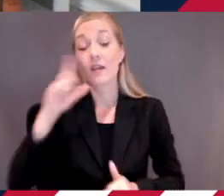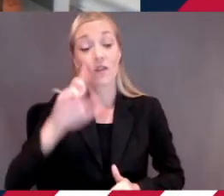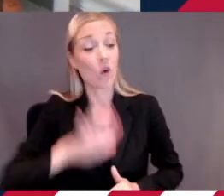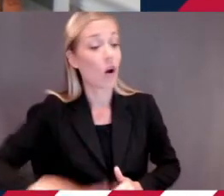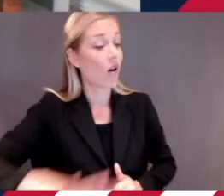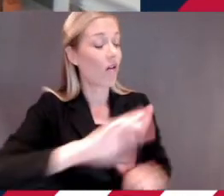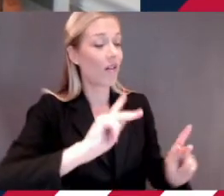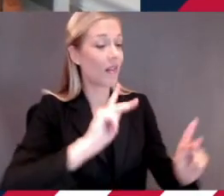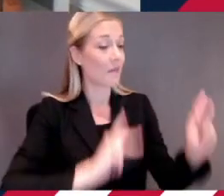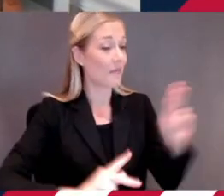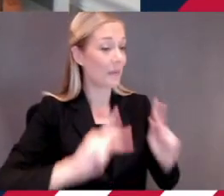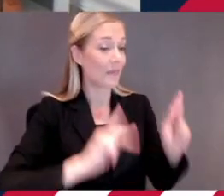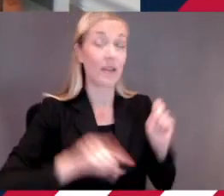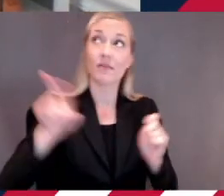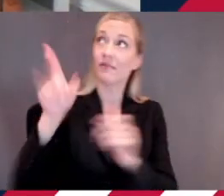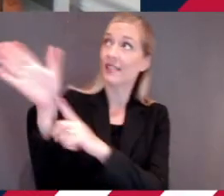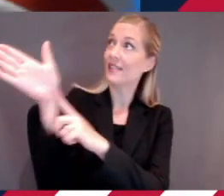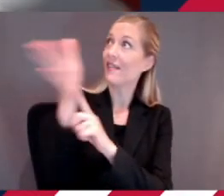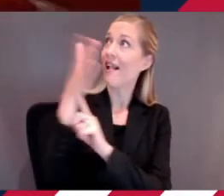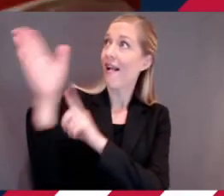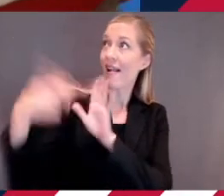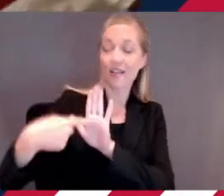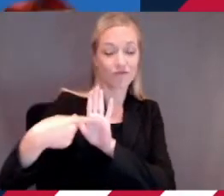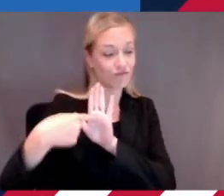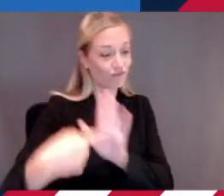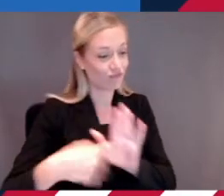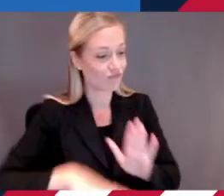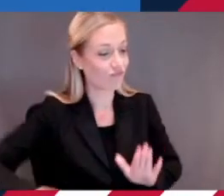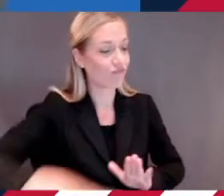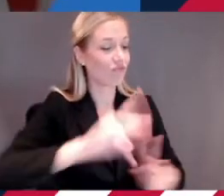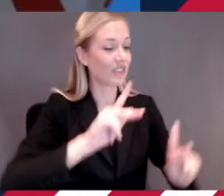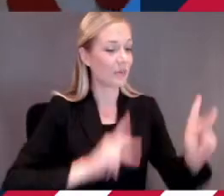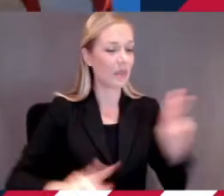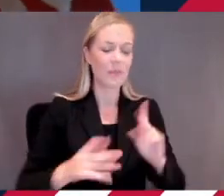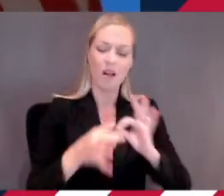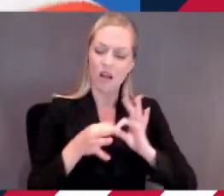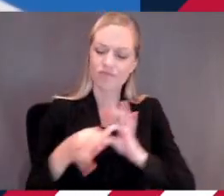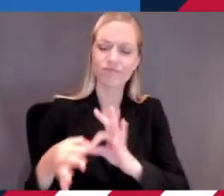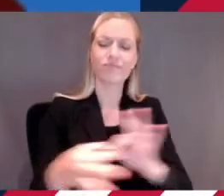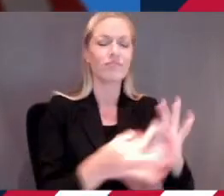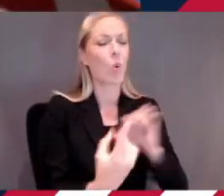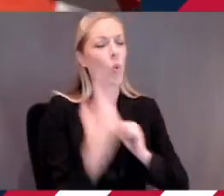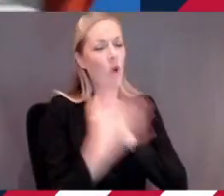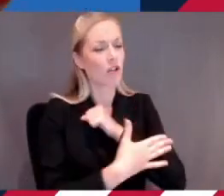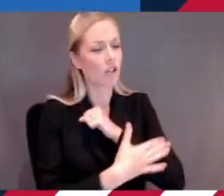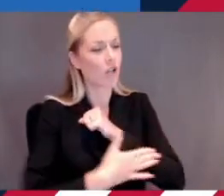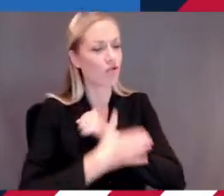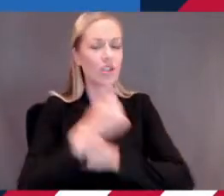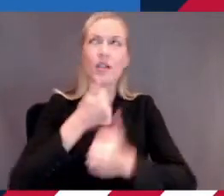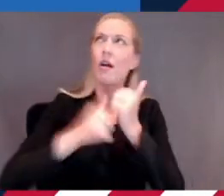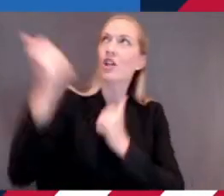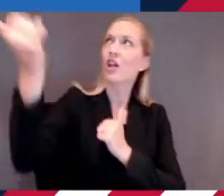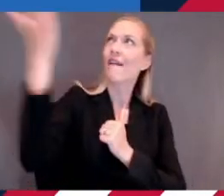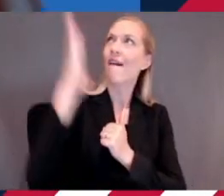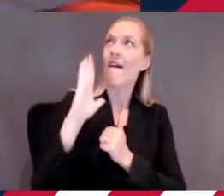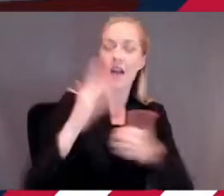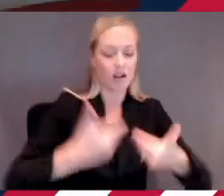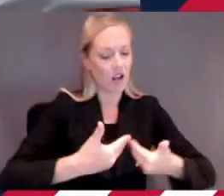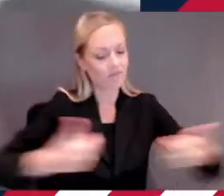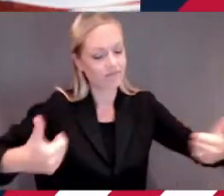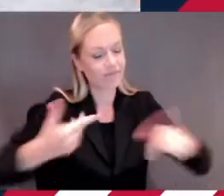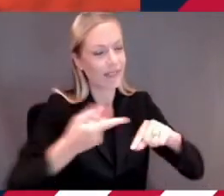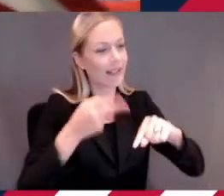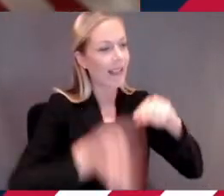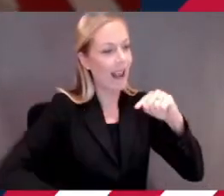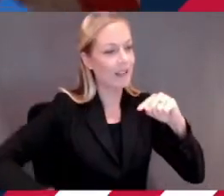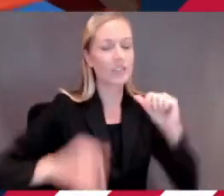for which it stands, one nation, under God, indivisible, with liberty